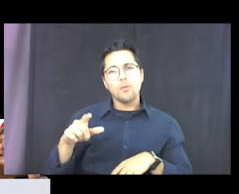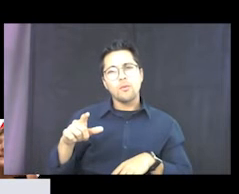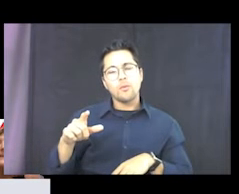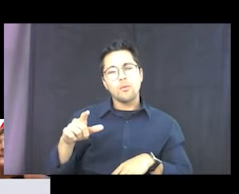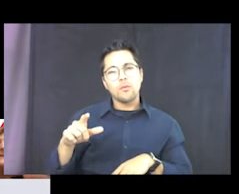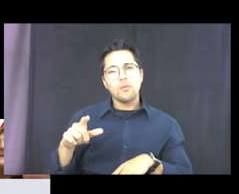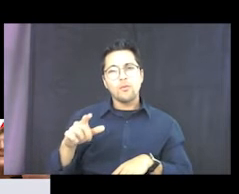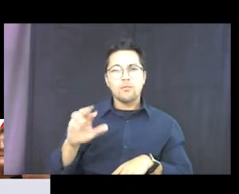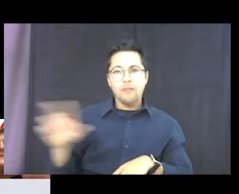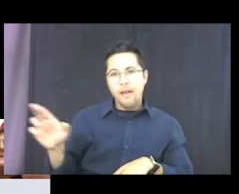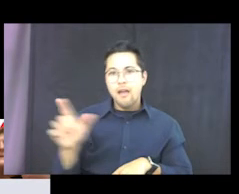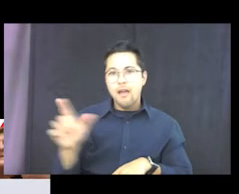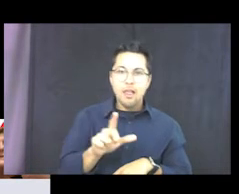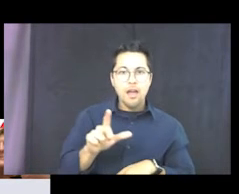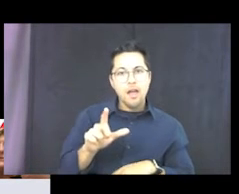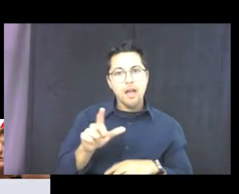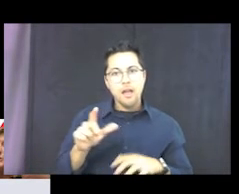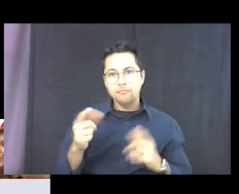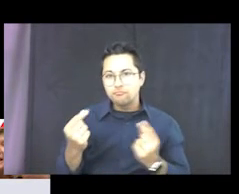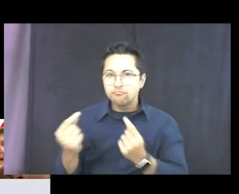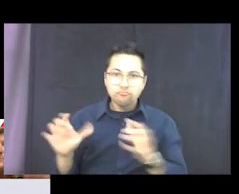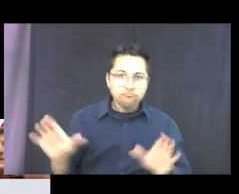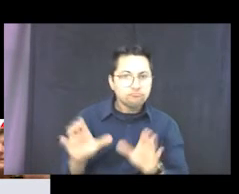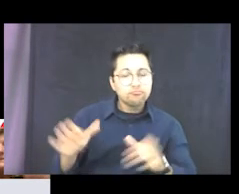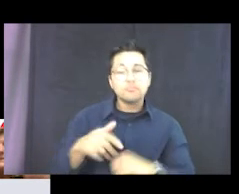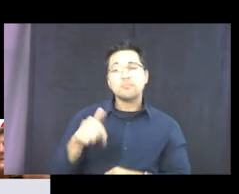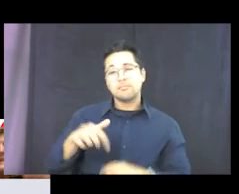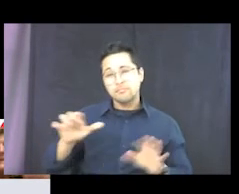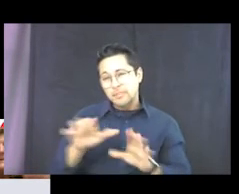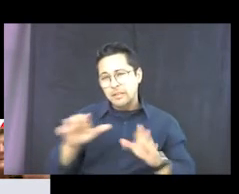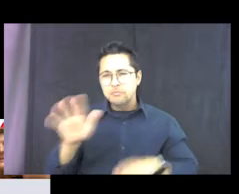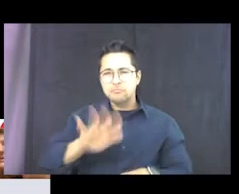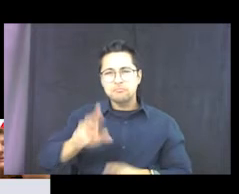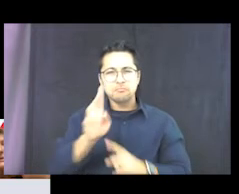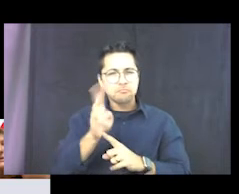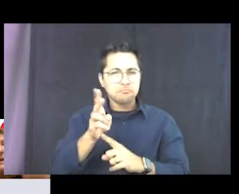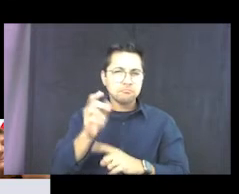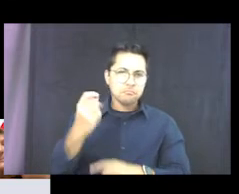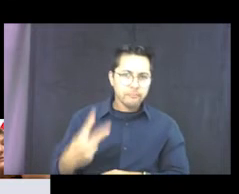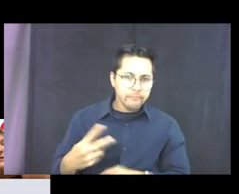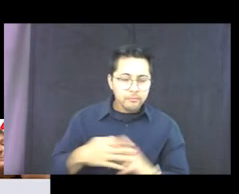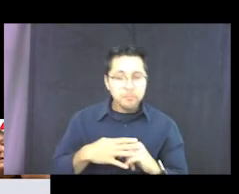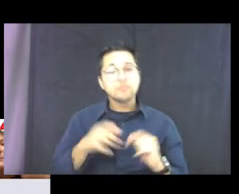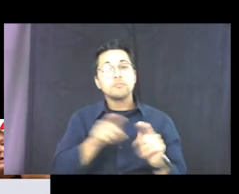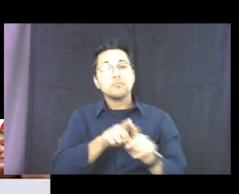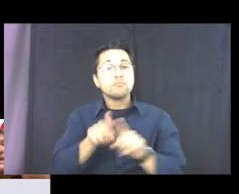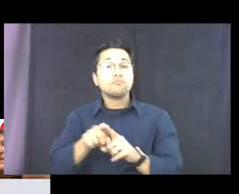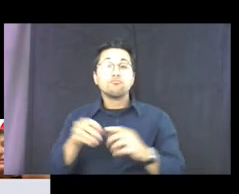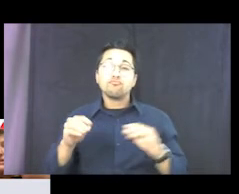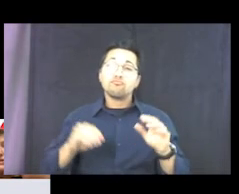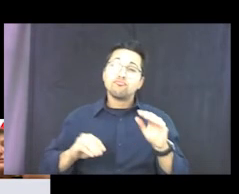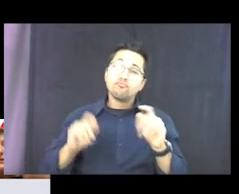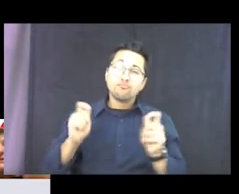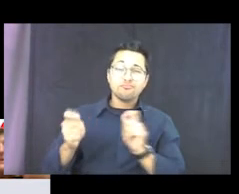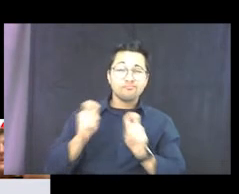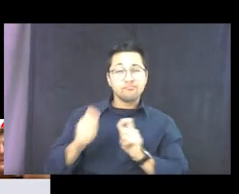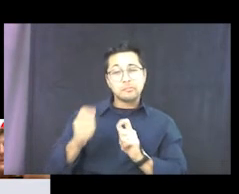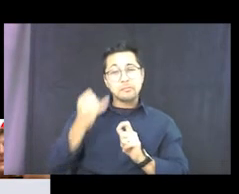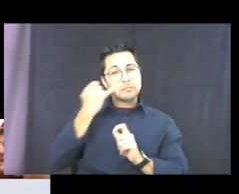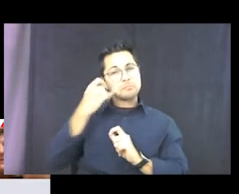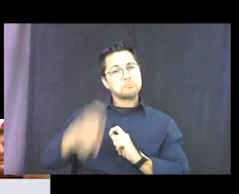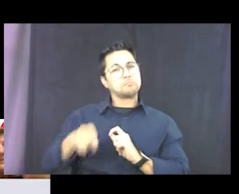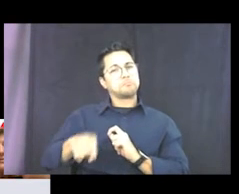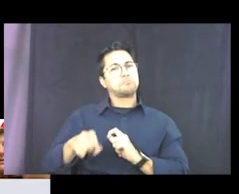combinations needed. This activity is about 2.5 minutes, and in addition, move and make modifications as you feel